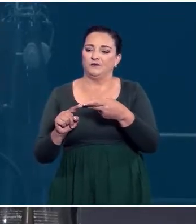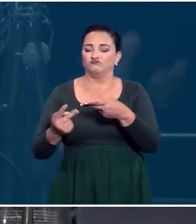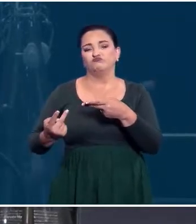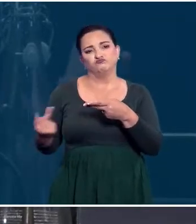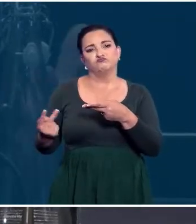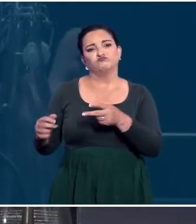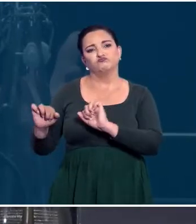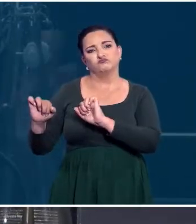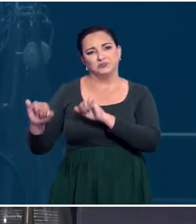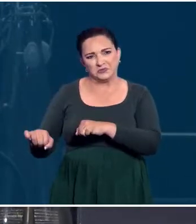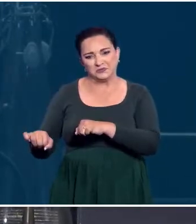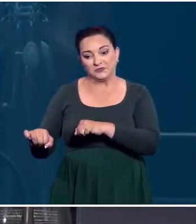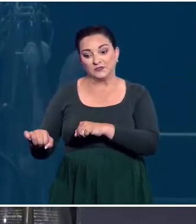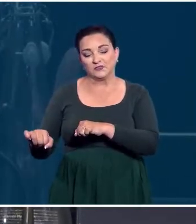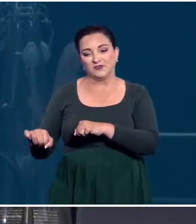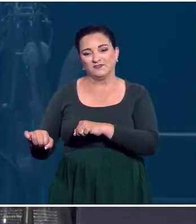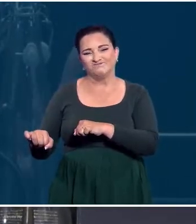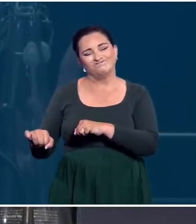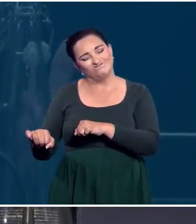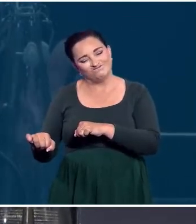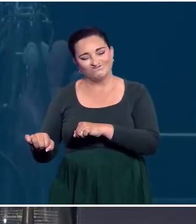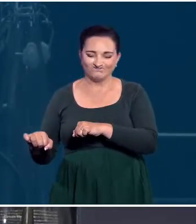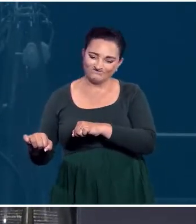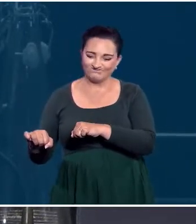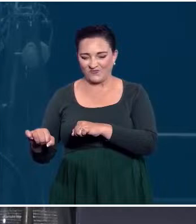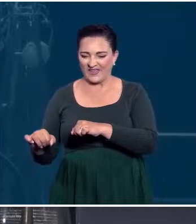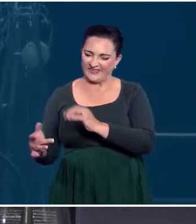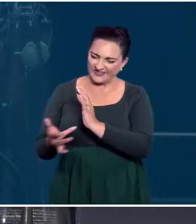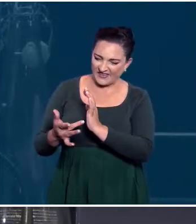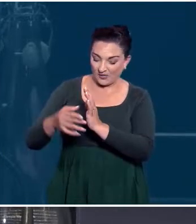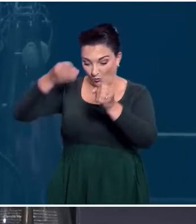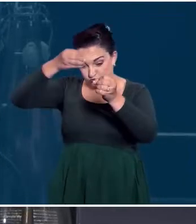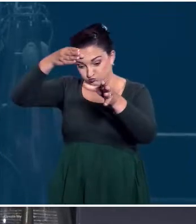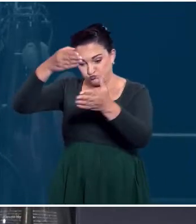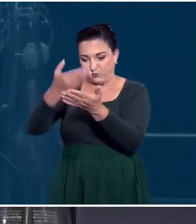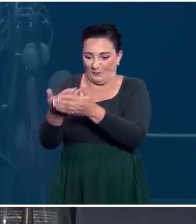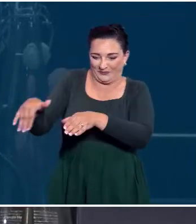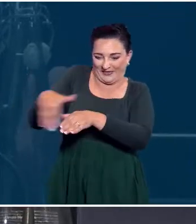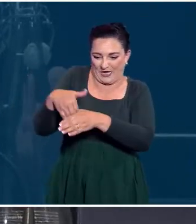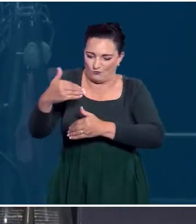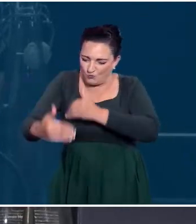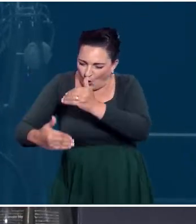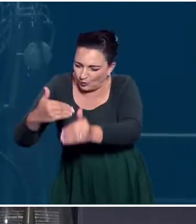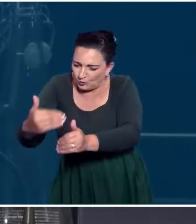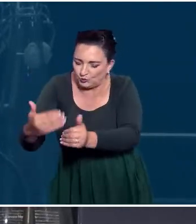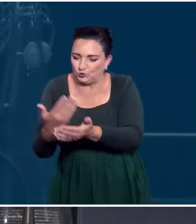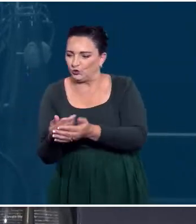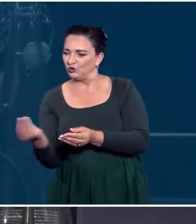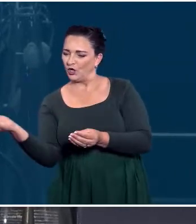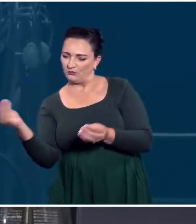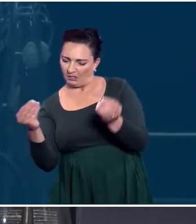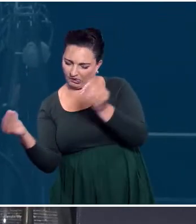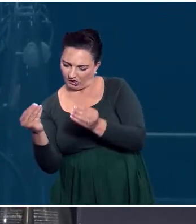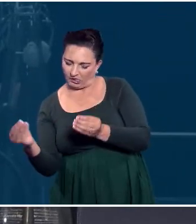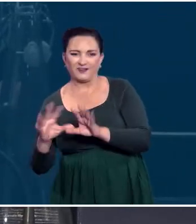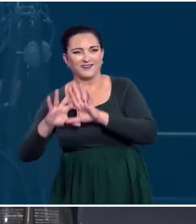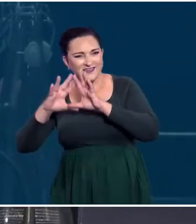is let's have a bigger process. Let's get more technical experts to look at various facets